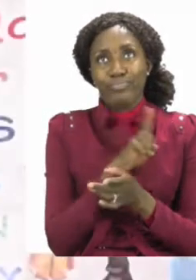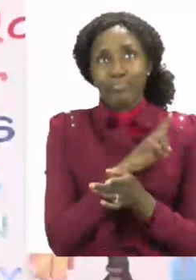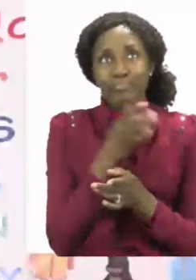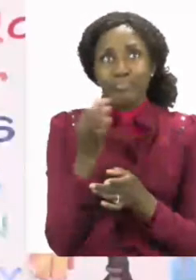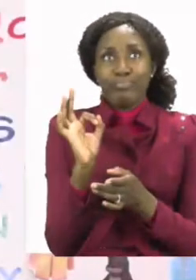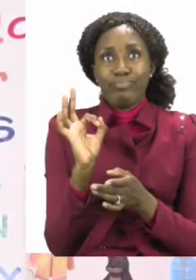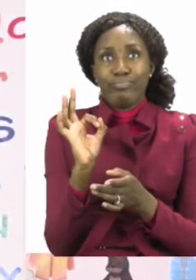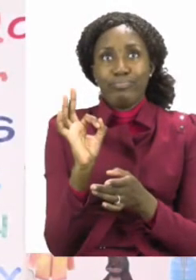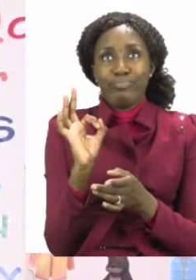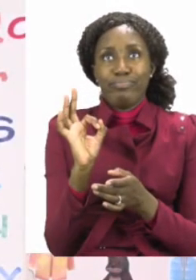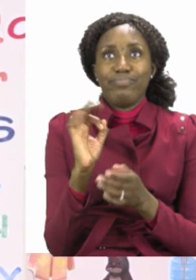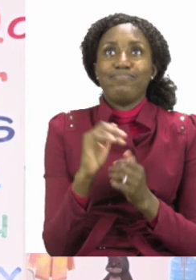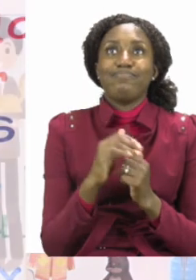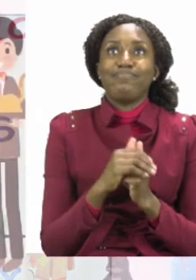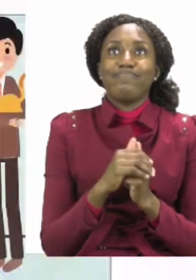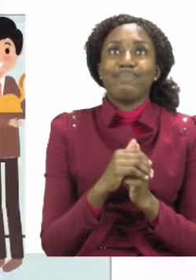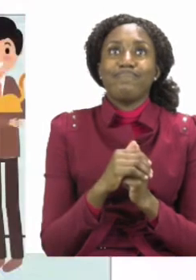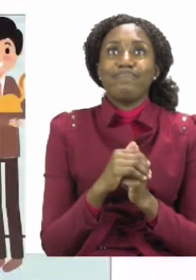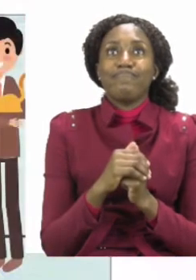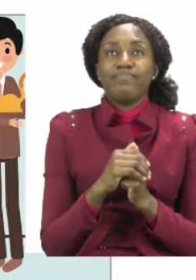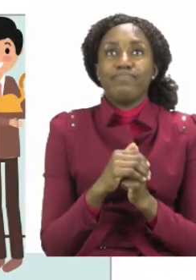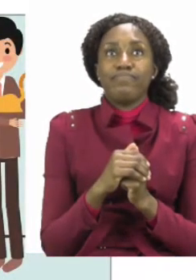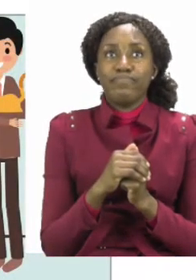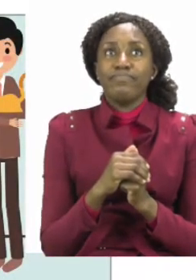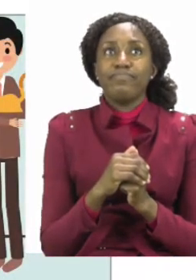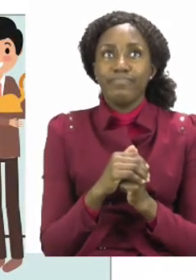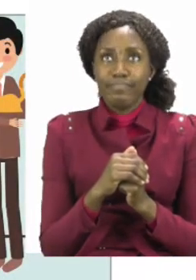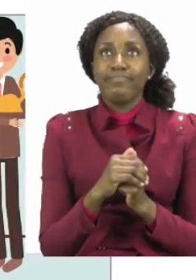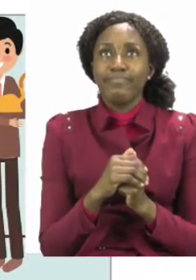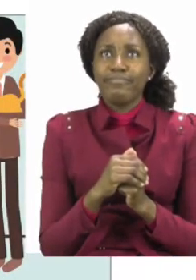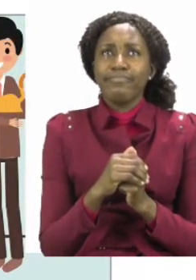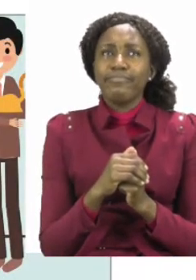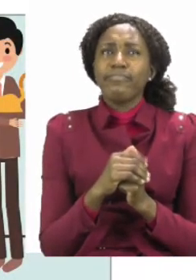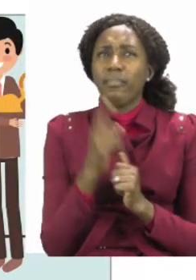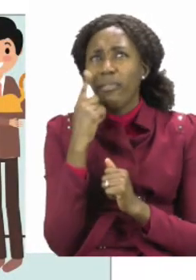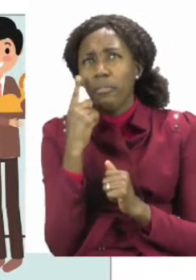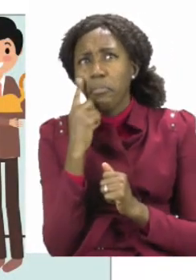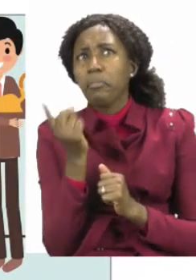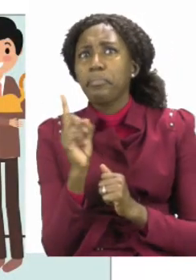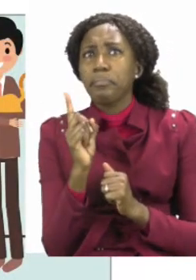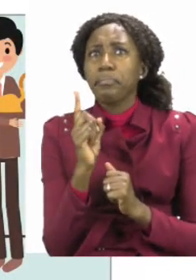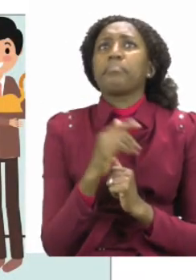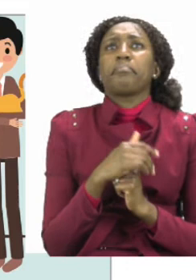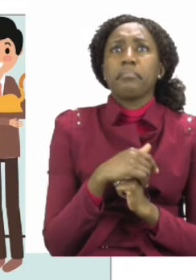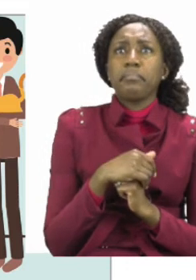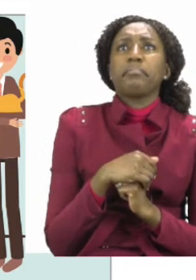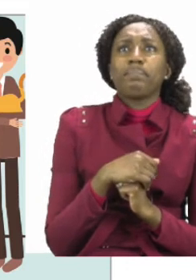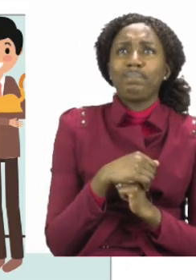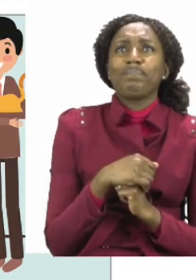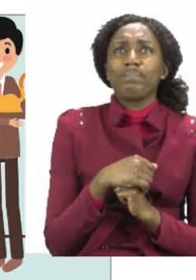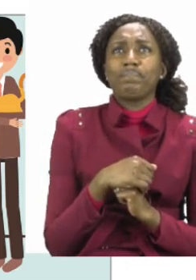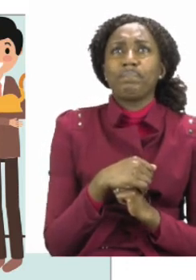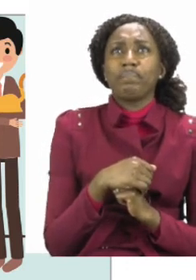page 19. Now, on page 19, we have another